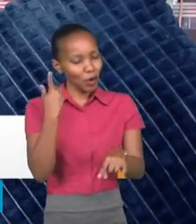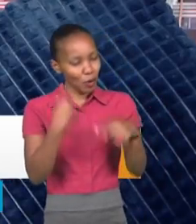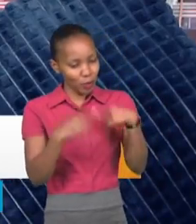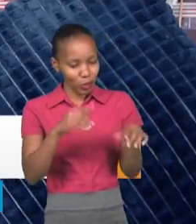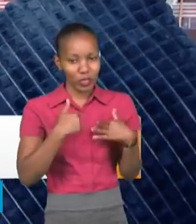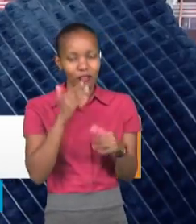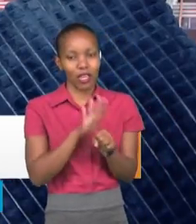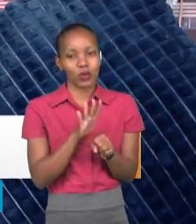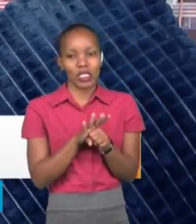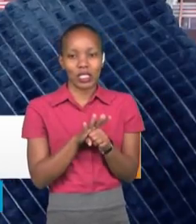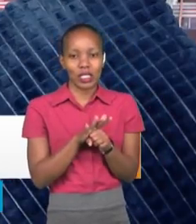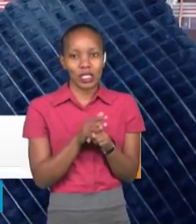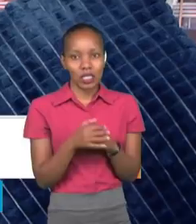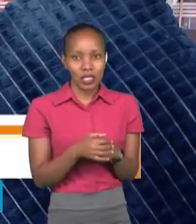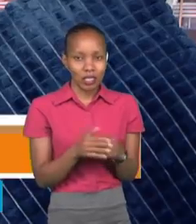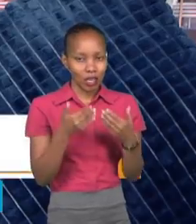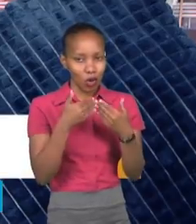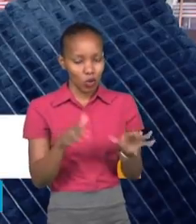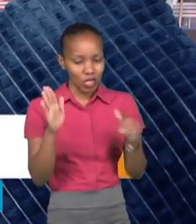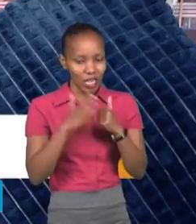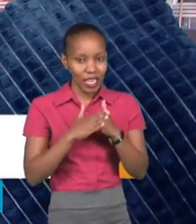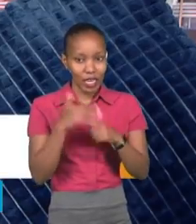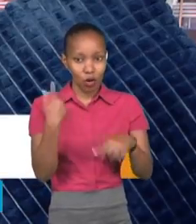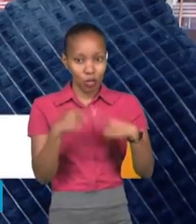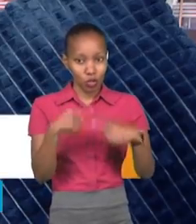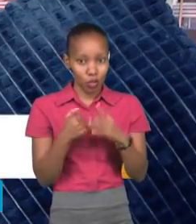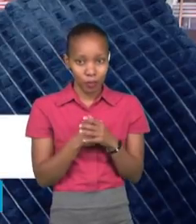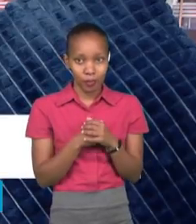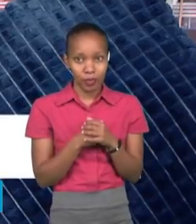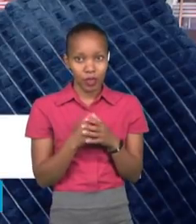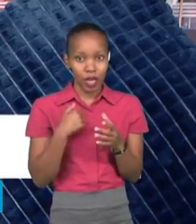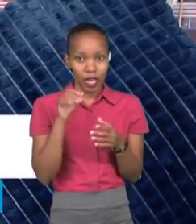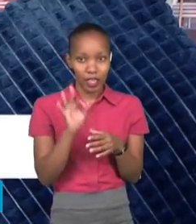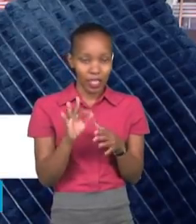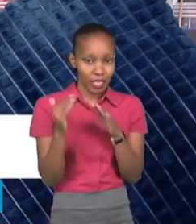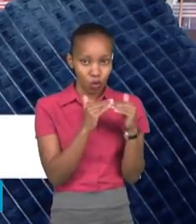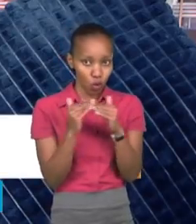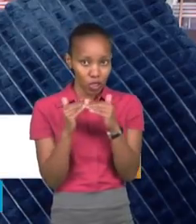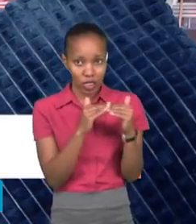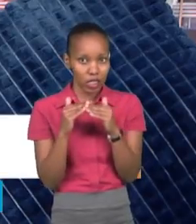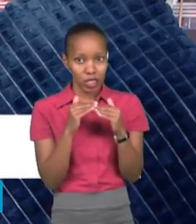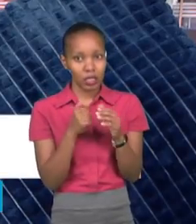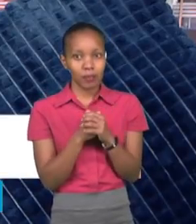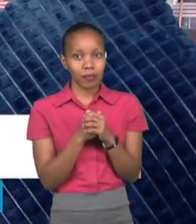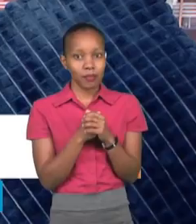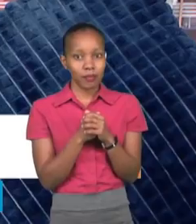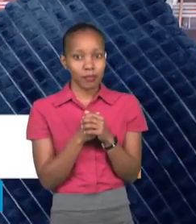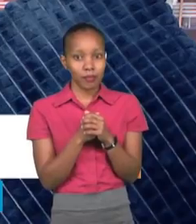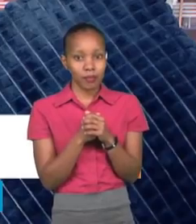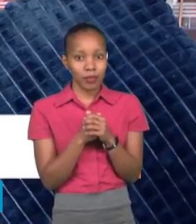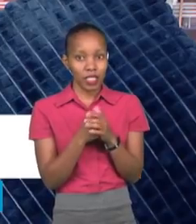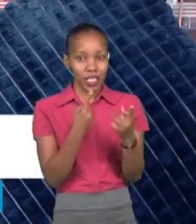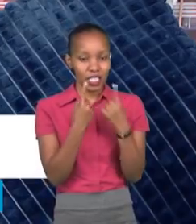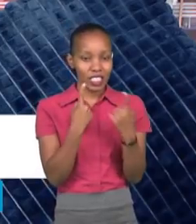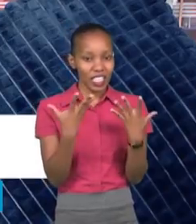at it, we've lost 9 games. Yeah. We've had 3 draws. So that tells you that it's not been